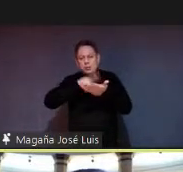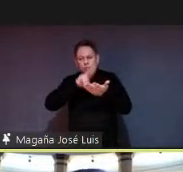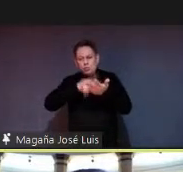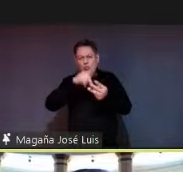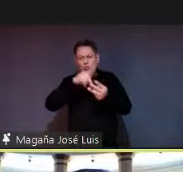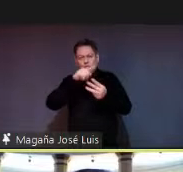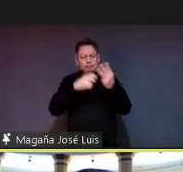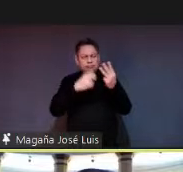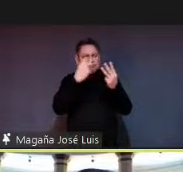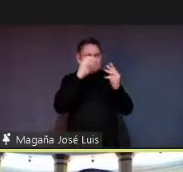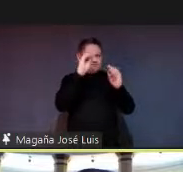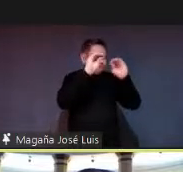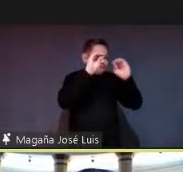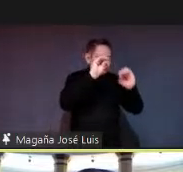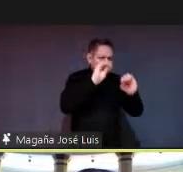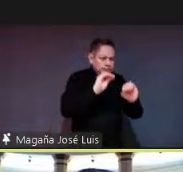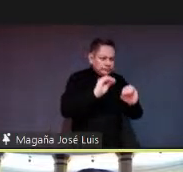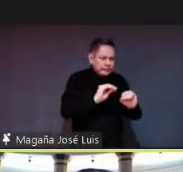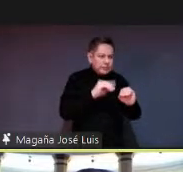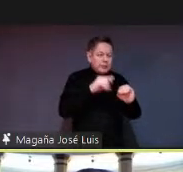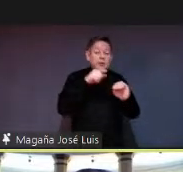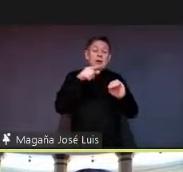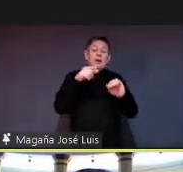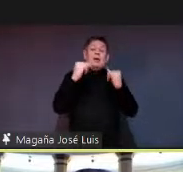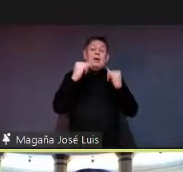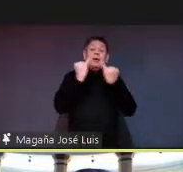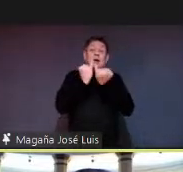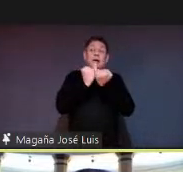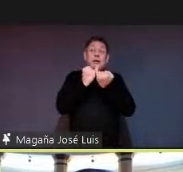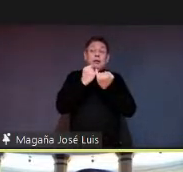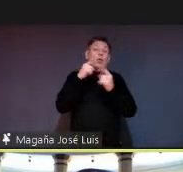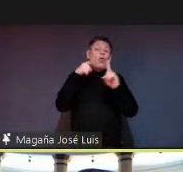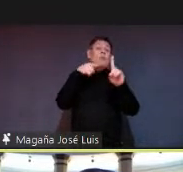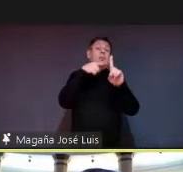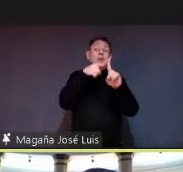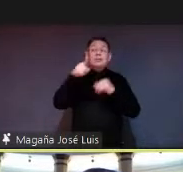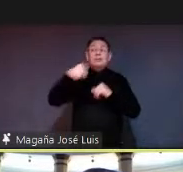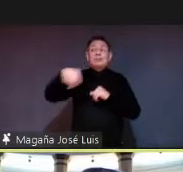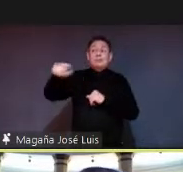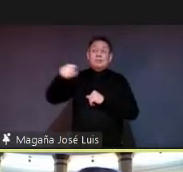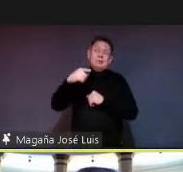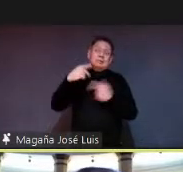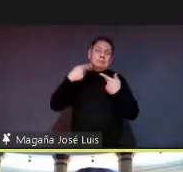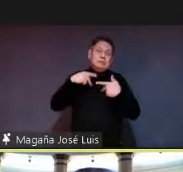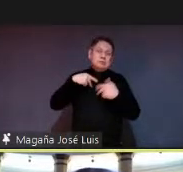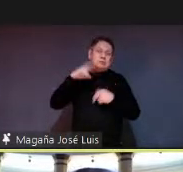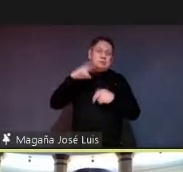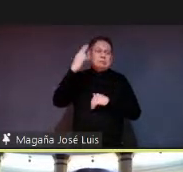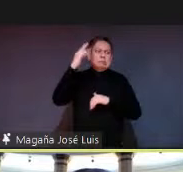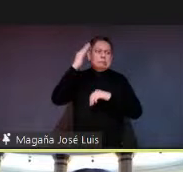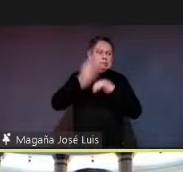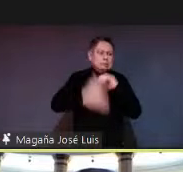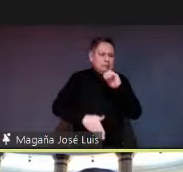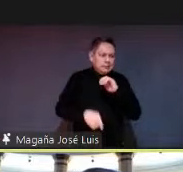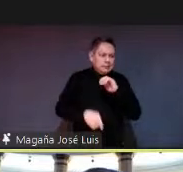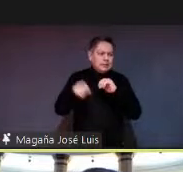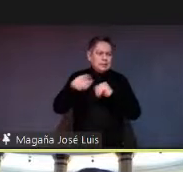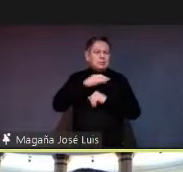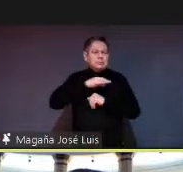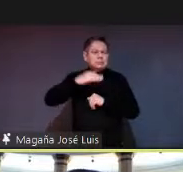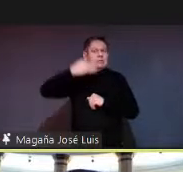the career, the different trends of the contest, the profile of the career or of